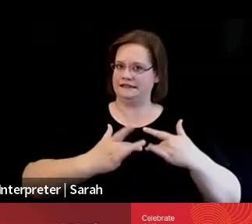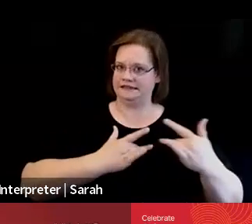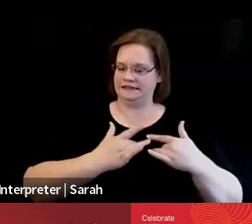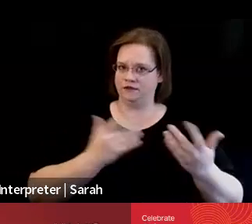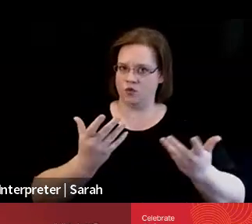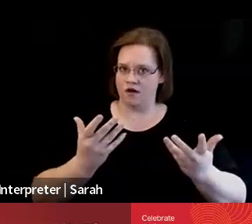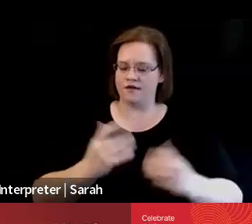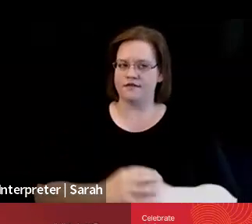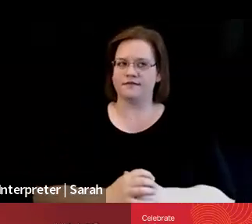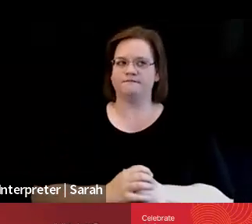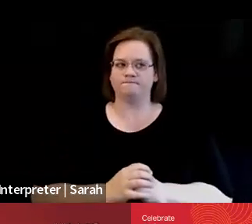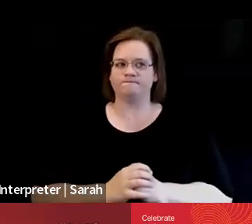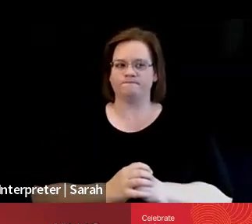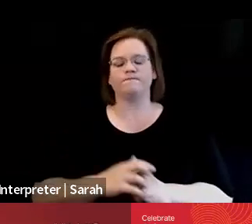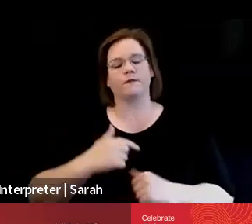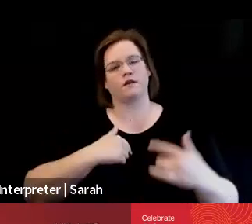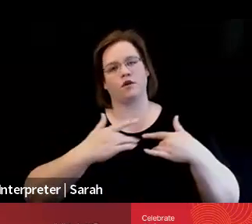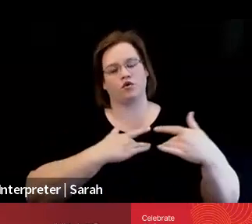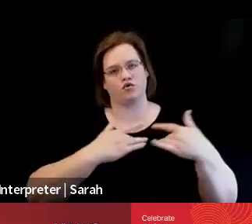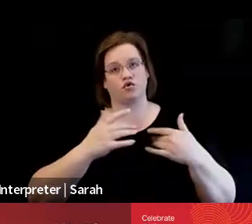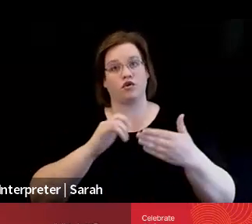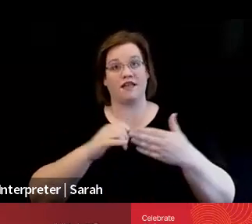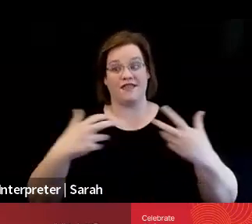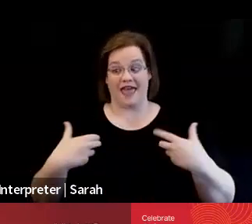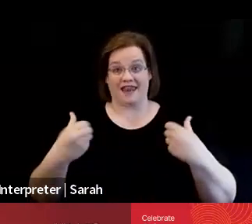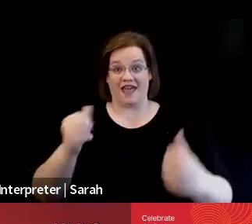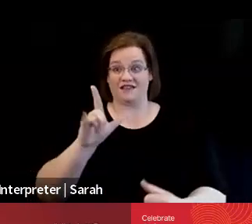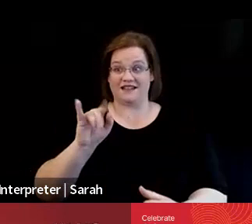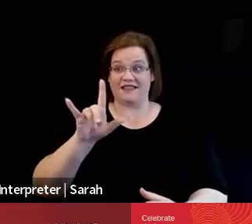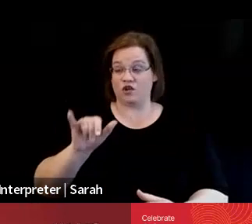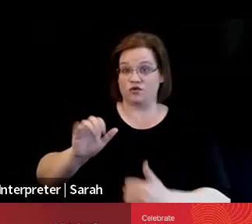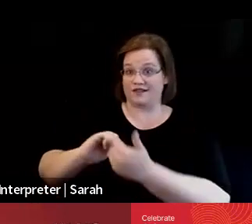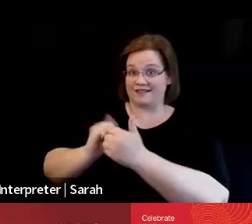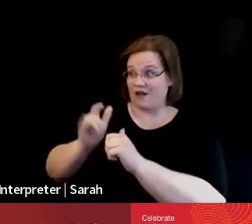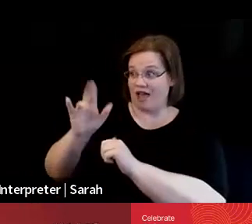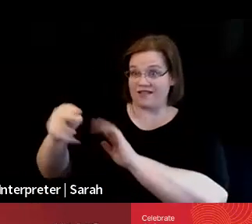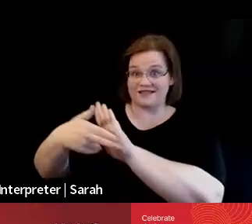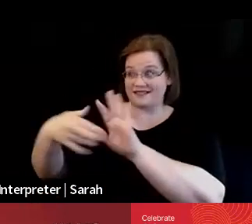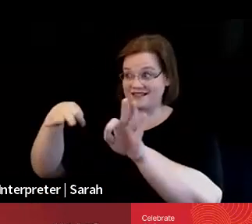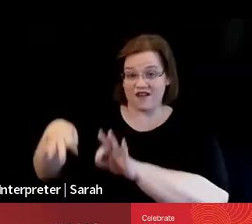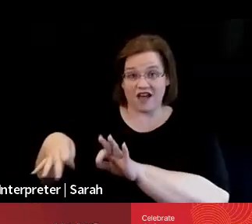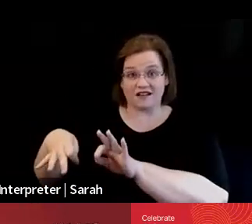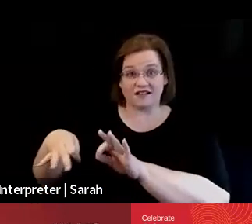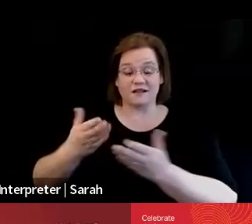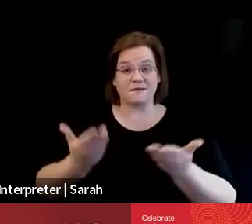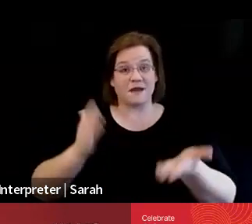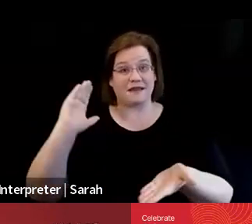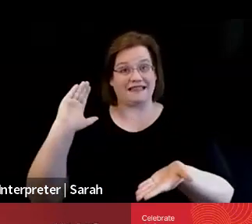is I would actually be concerned that health literacy, as defined as Alison defined it, I wonder if it's actually even possibly decreased